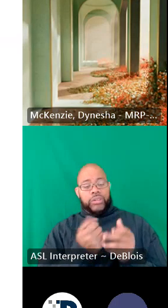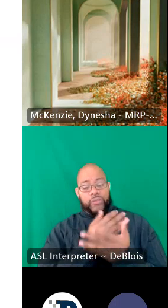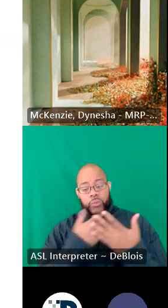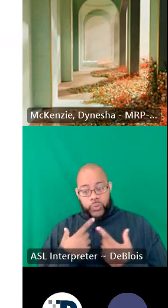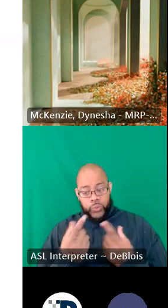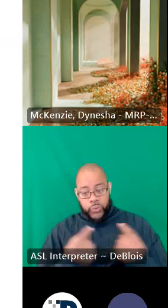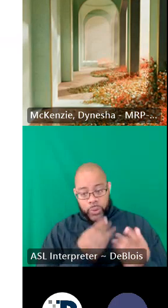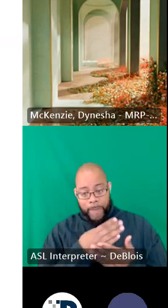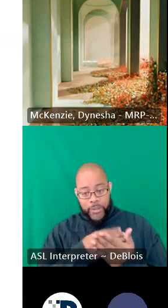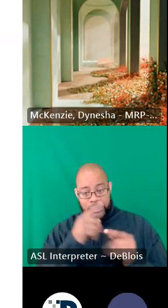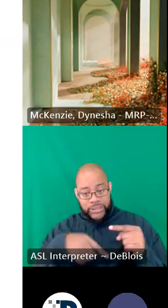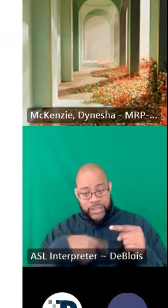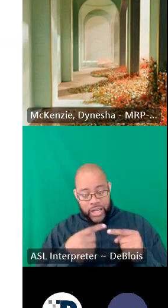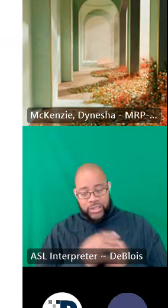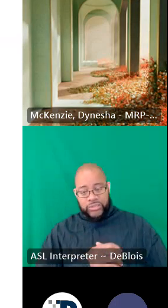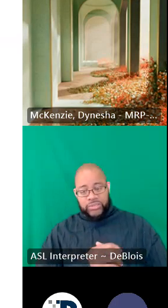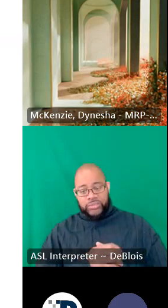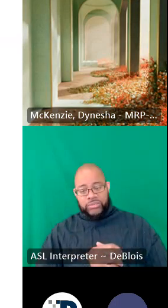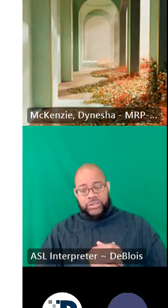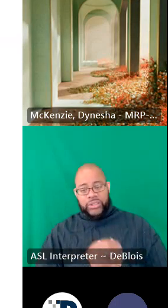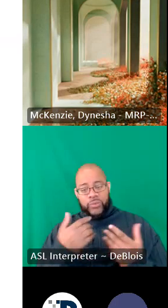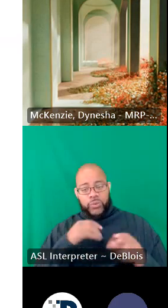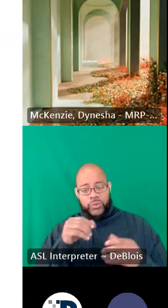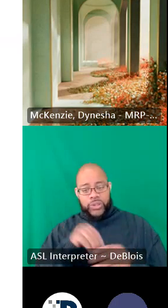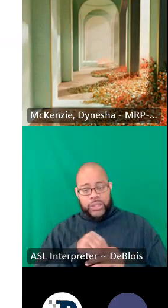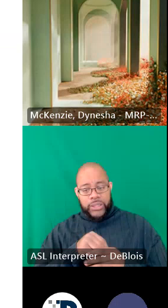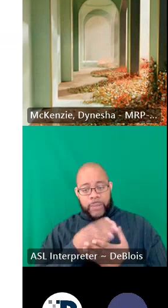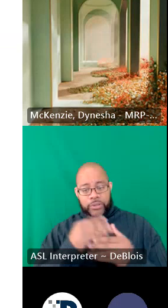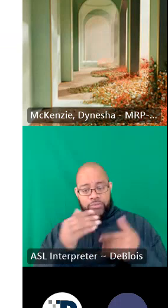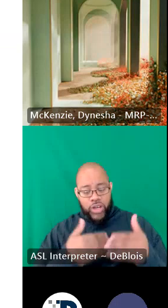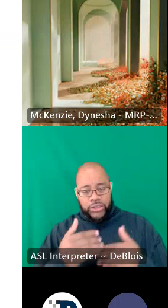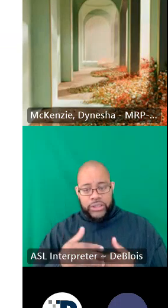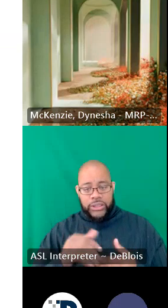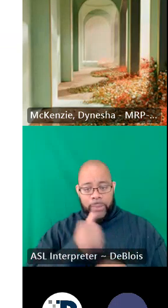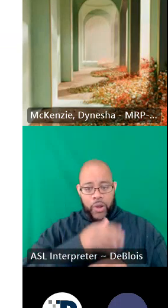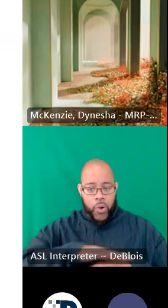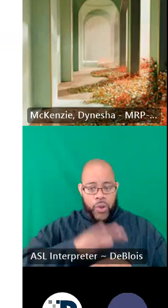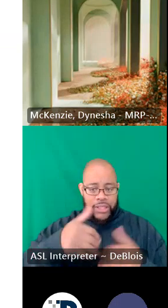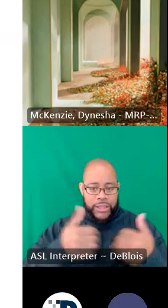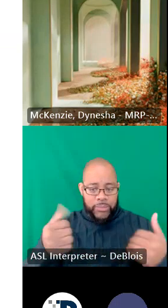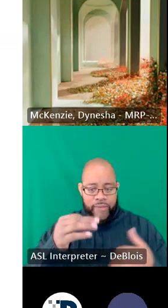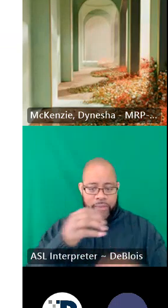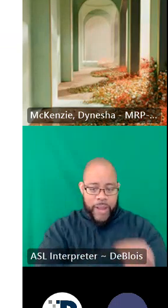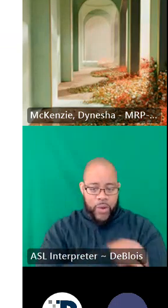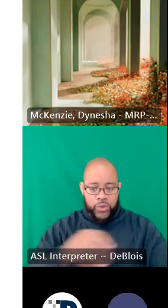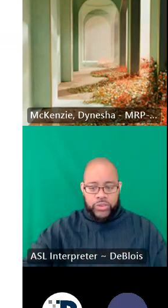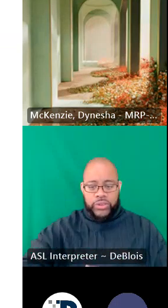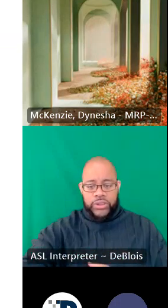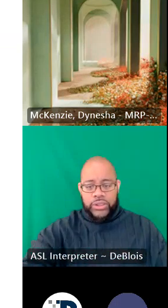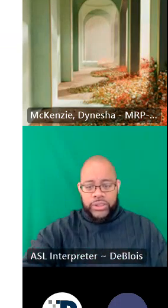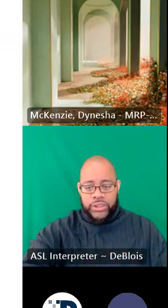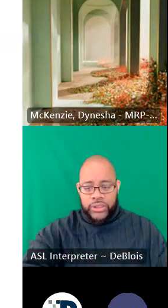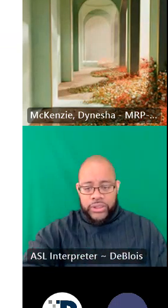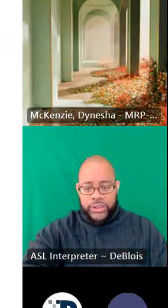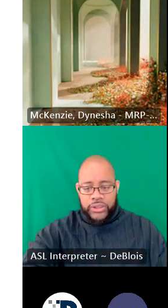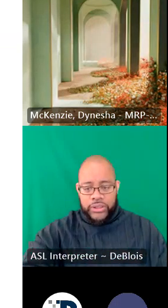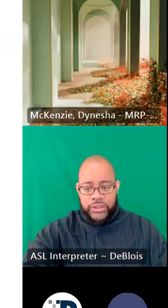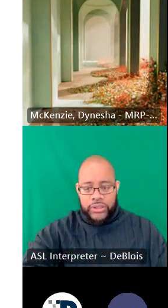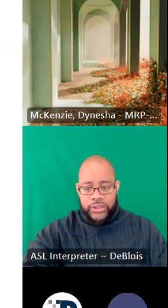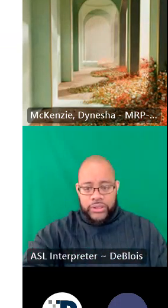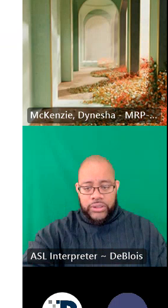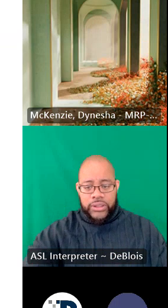cycle, everything that we do in the budget process is based upon the separation of powers founded in the Constitution. And you will see